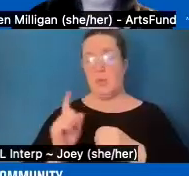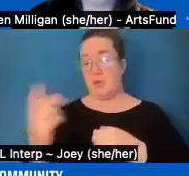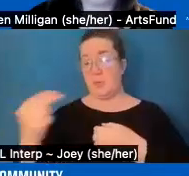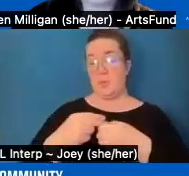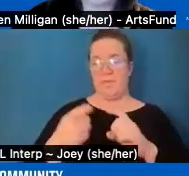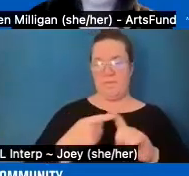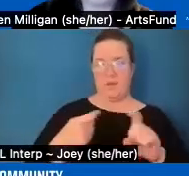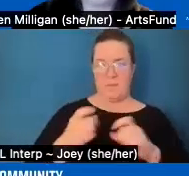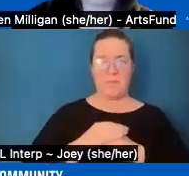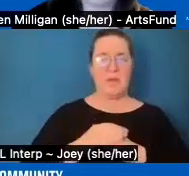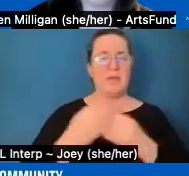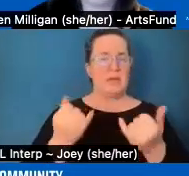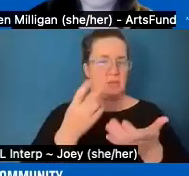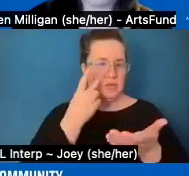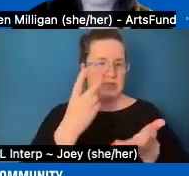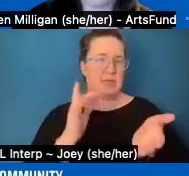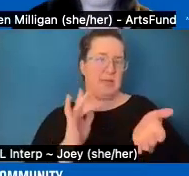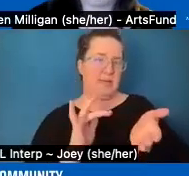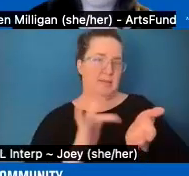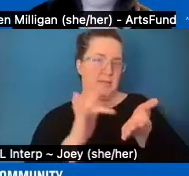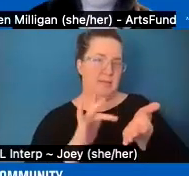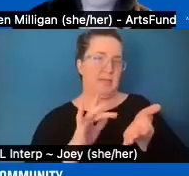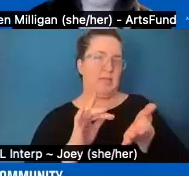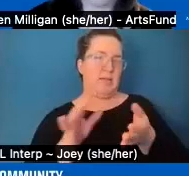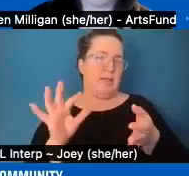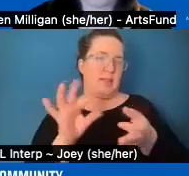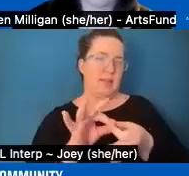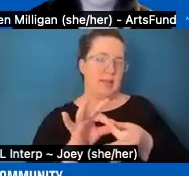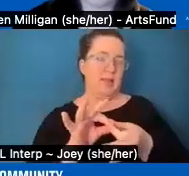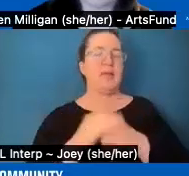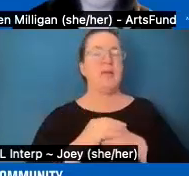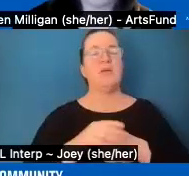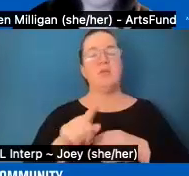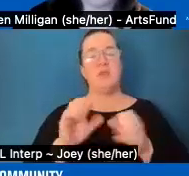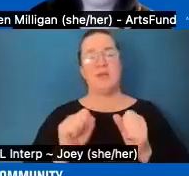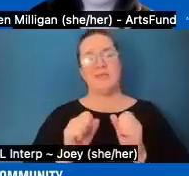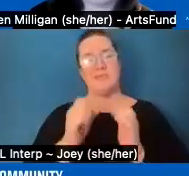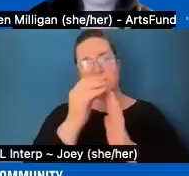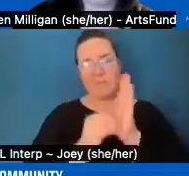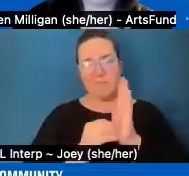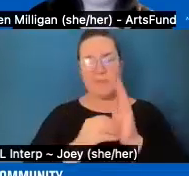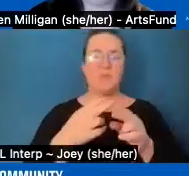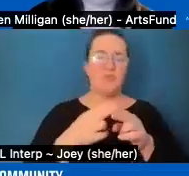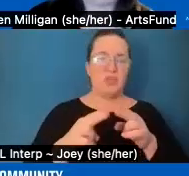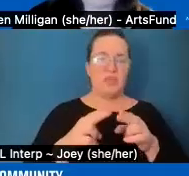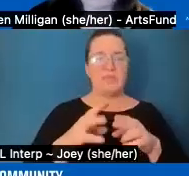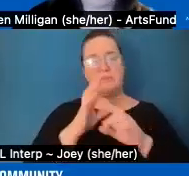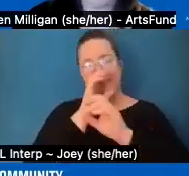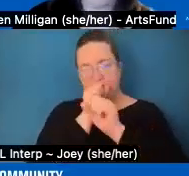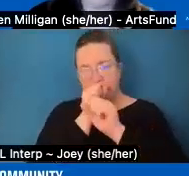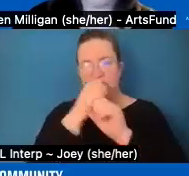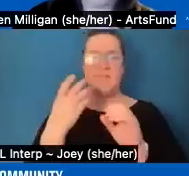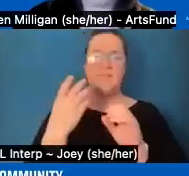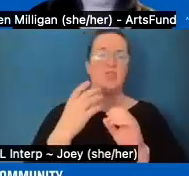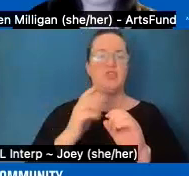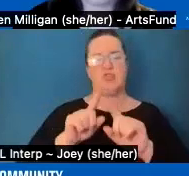link on screen and in a moment in the chat to a brief anonymous demographic survey. While completing the survey is completely optional,